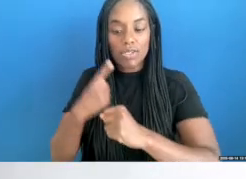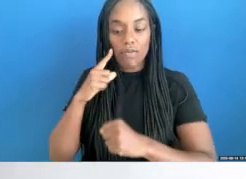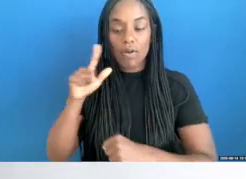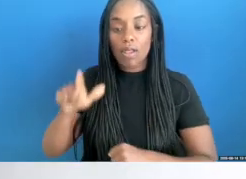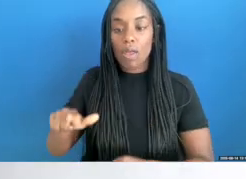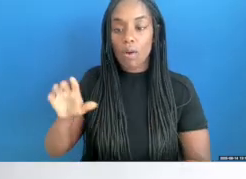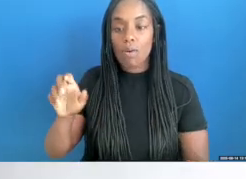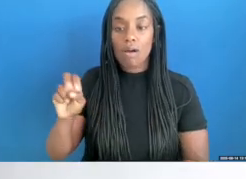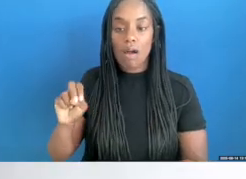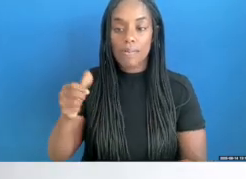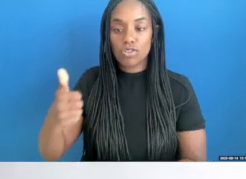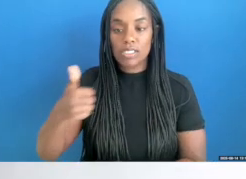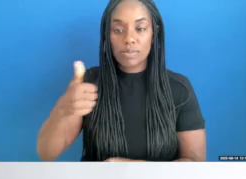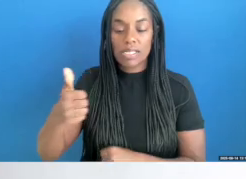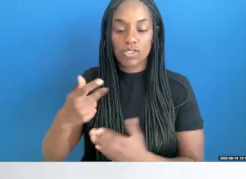Transportation Program.